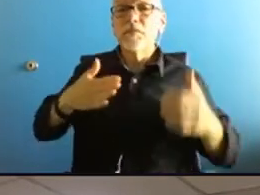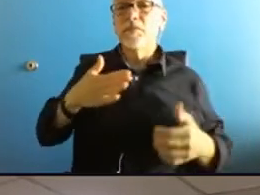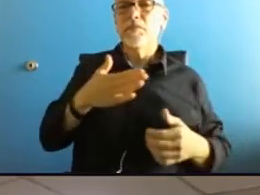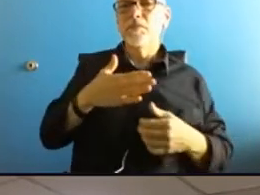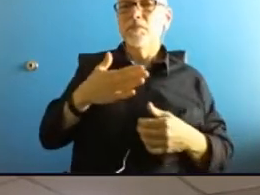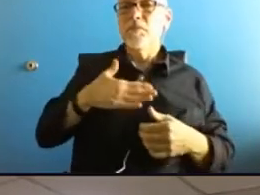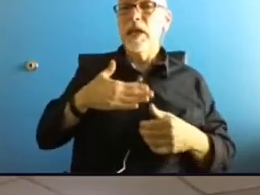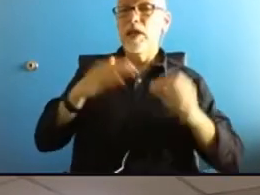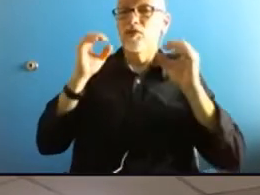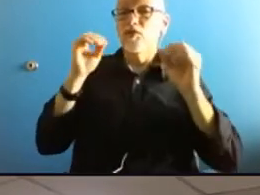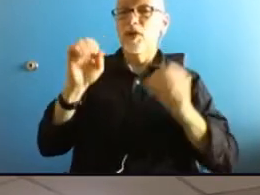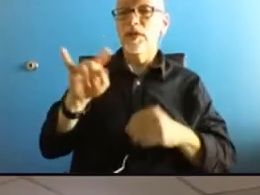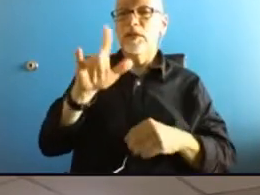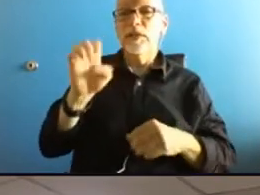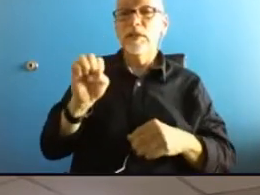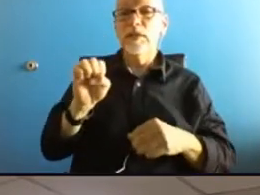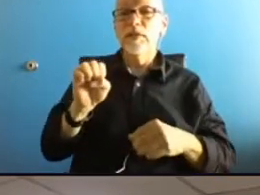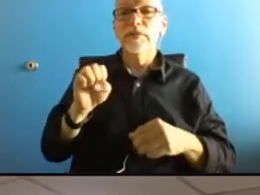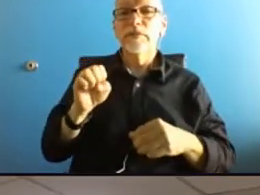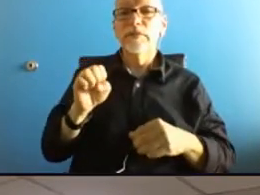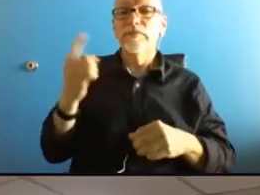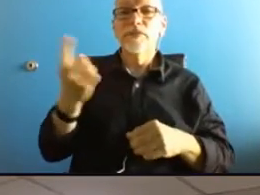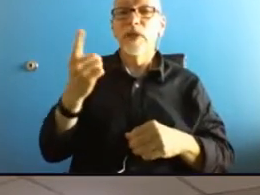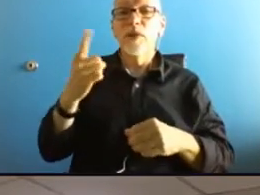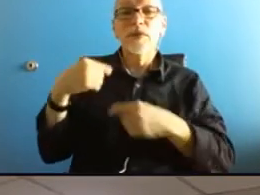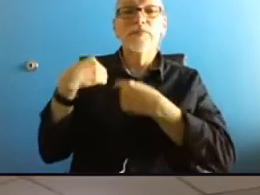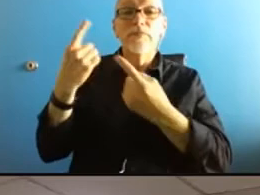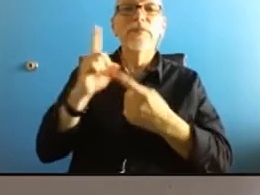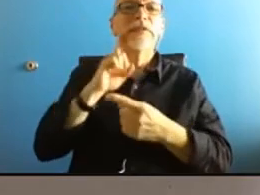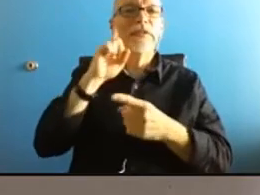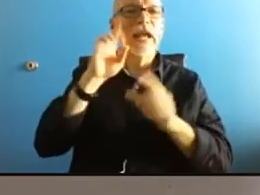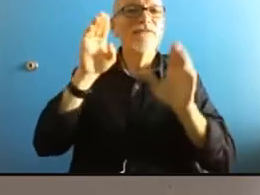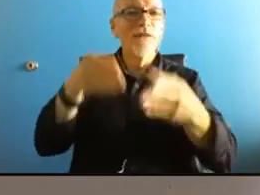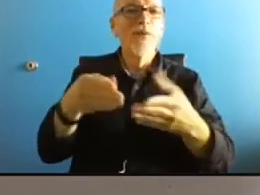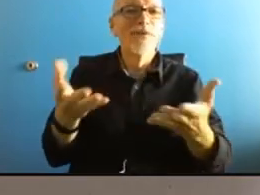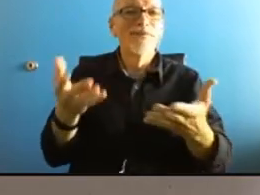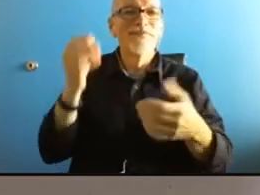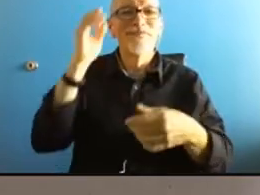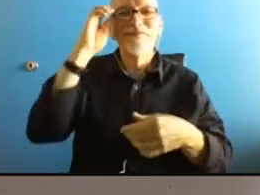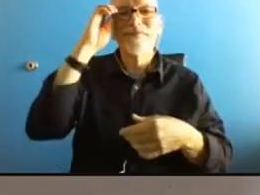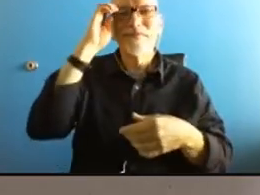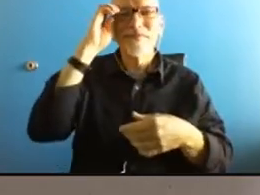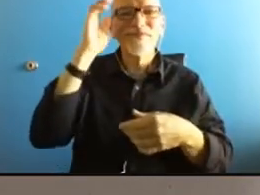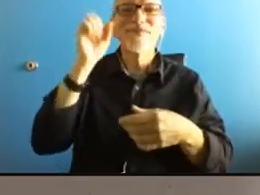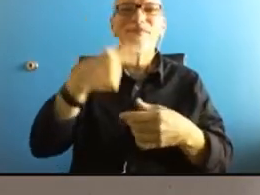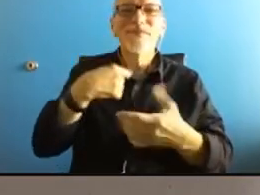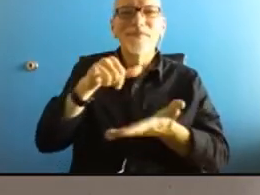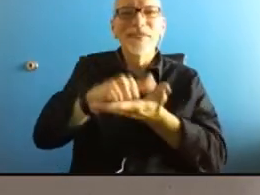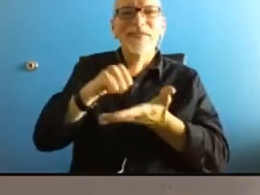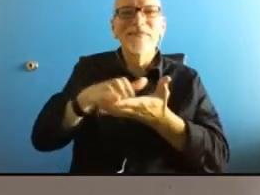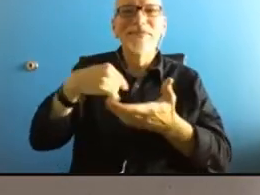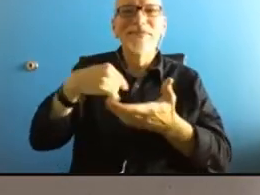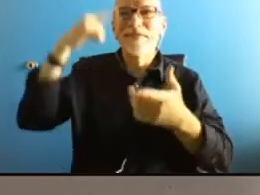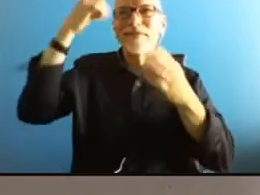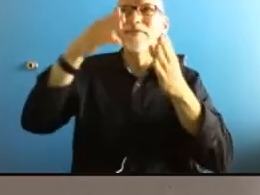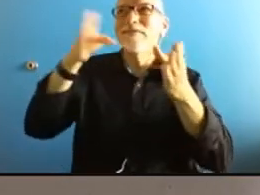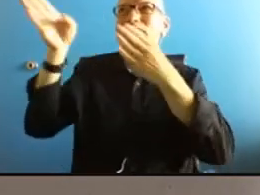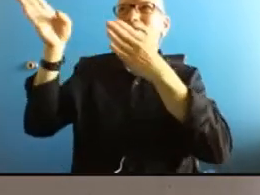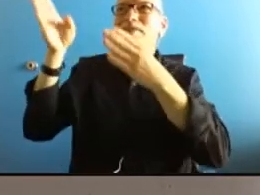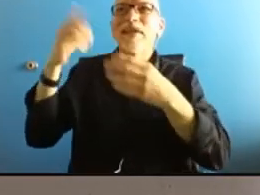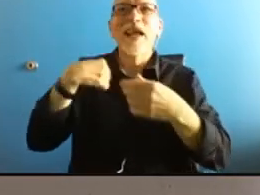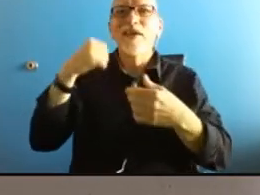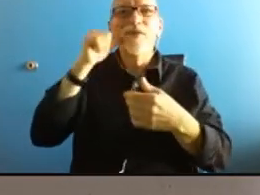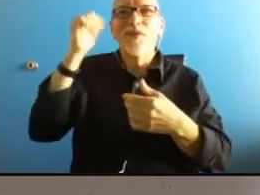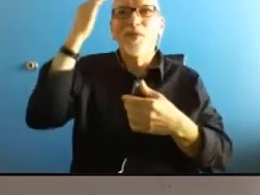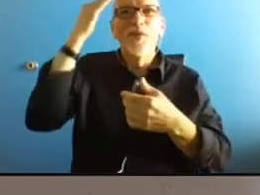style has always been deaf focused. So it's impossible for me to tell you what it would be